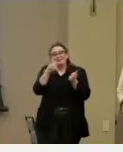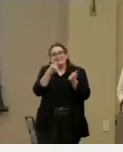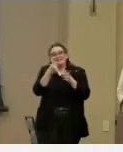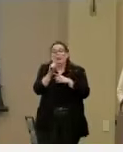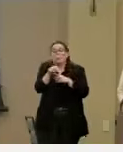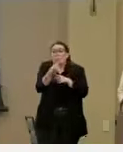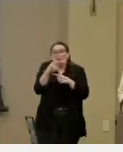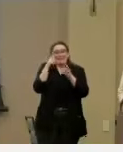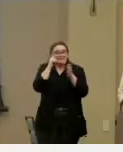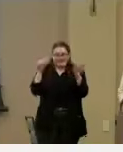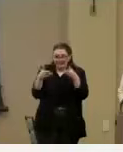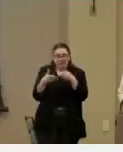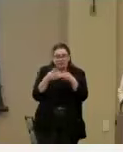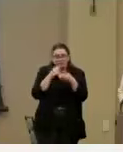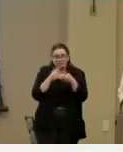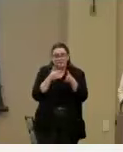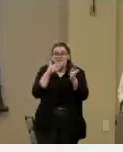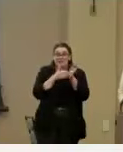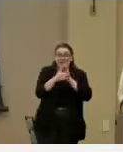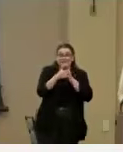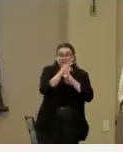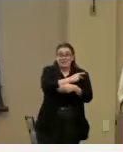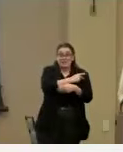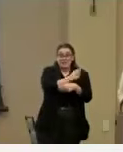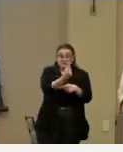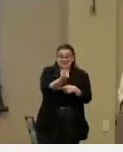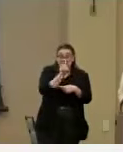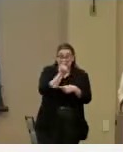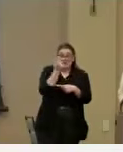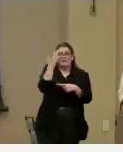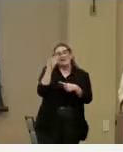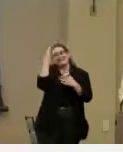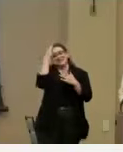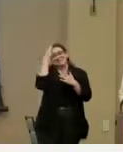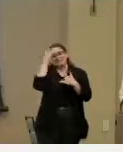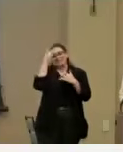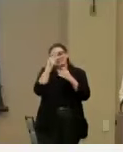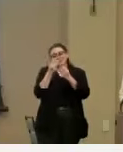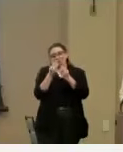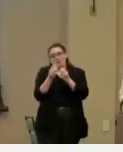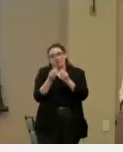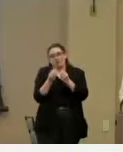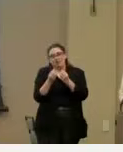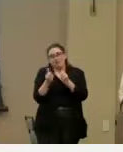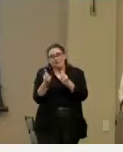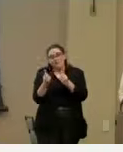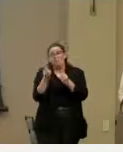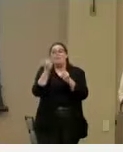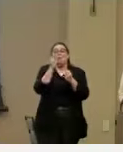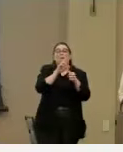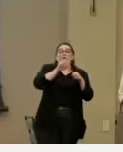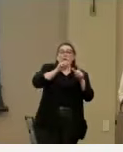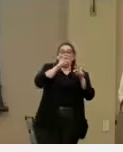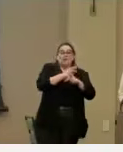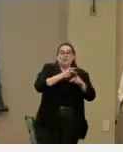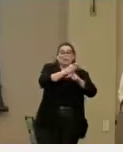most patients are coming to me once the disease has burnt out or progressed. So my goal is to see you before we get to